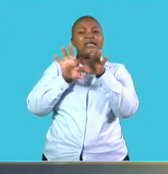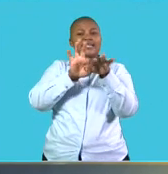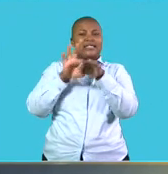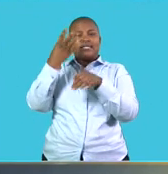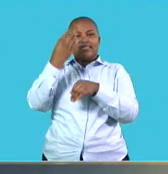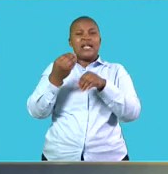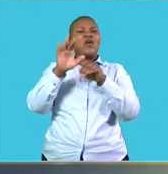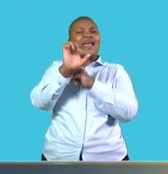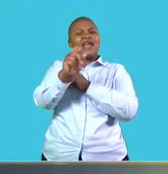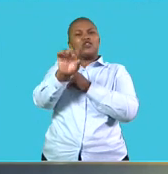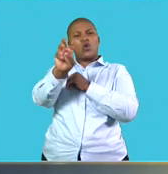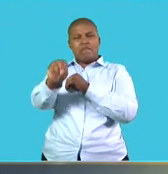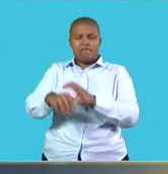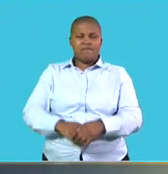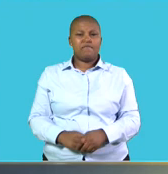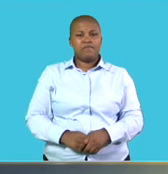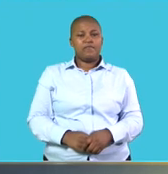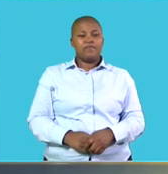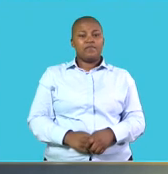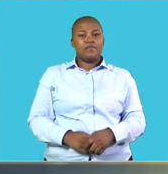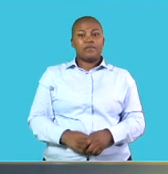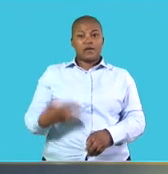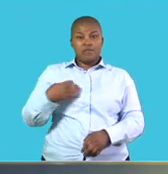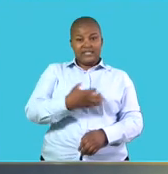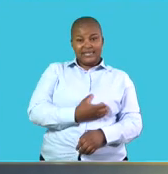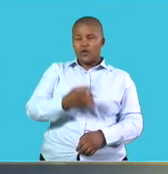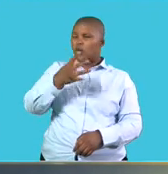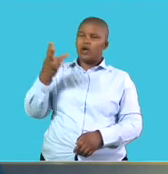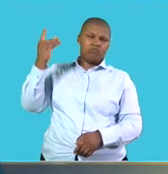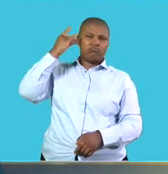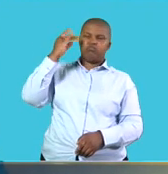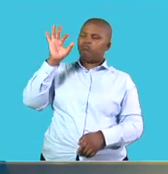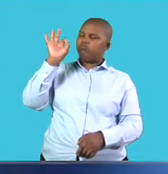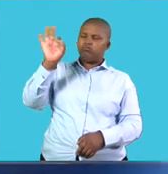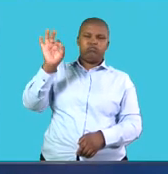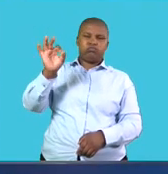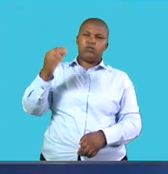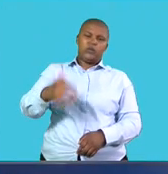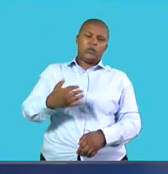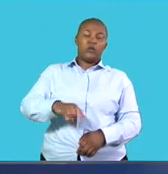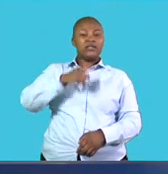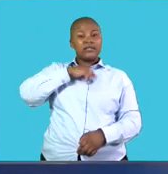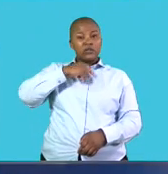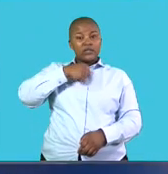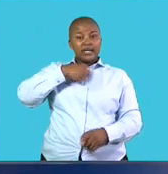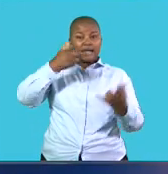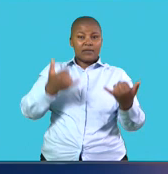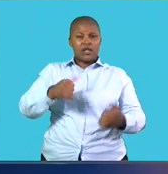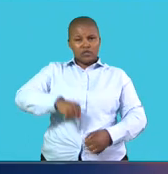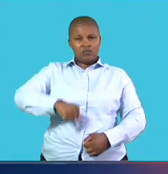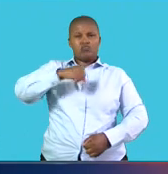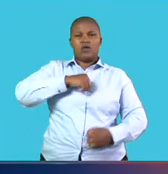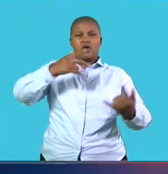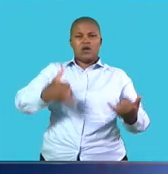have with ESCOM. President, you listened to us when we came to you. We are proud today to